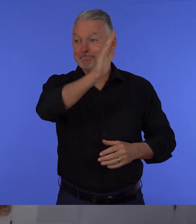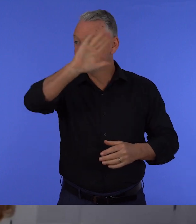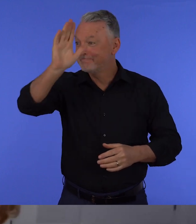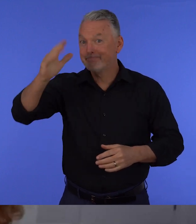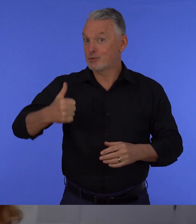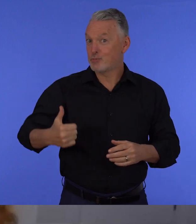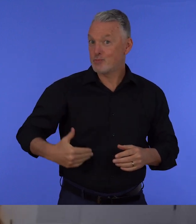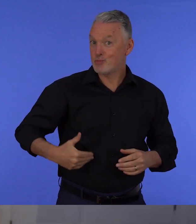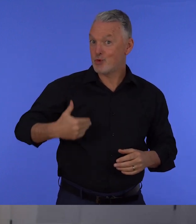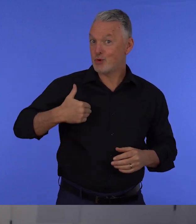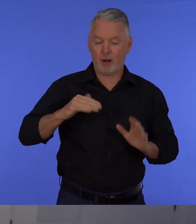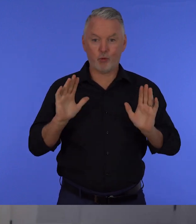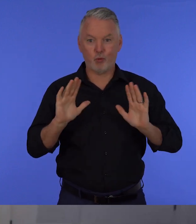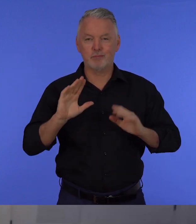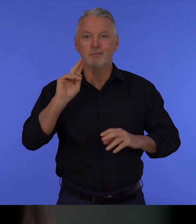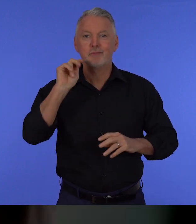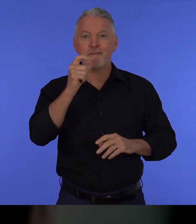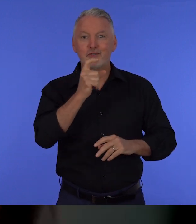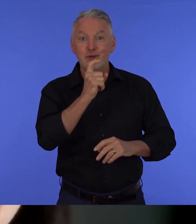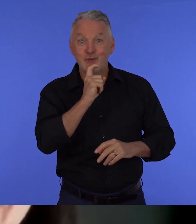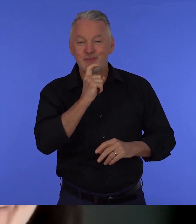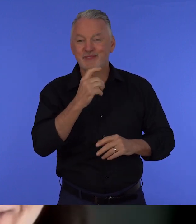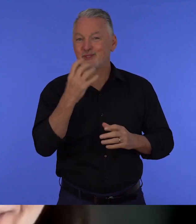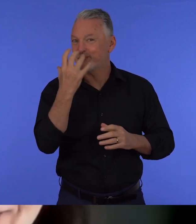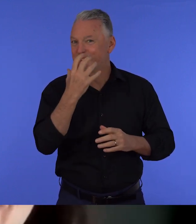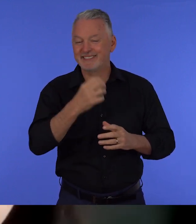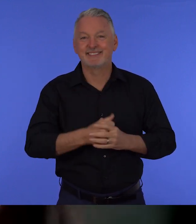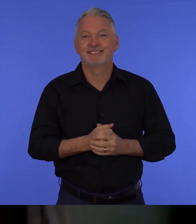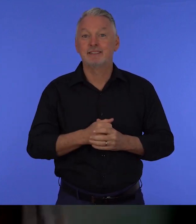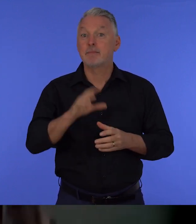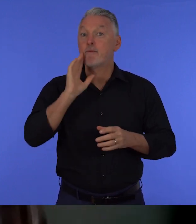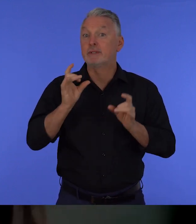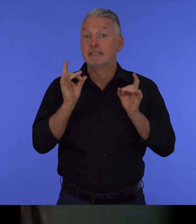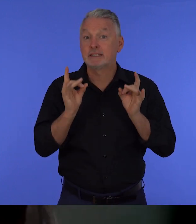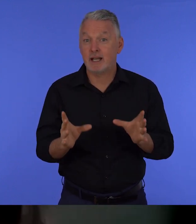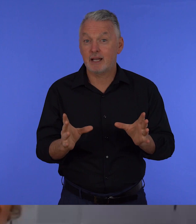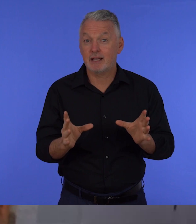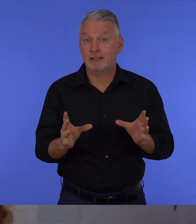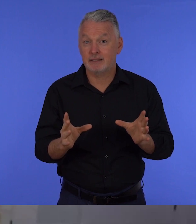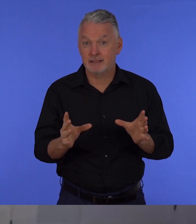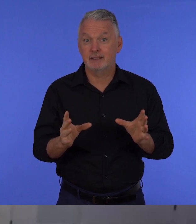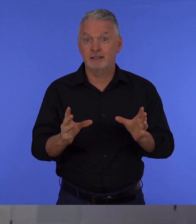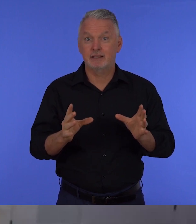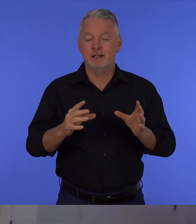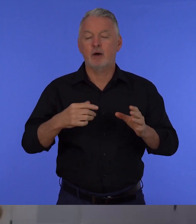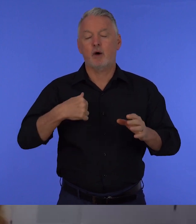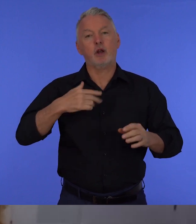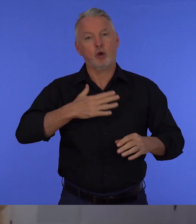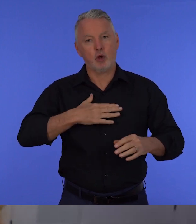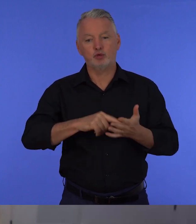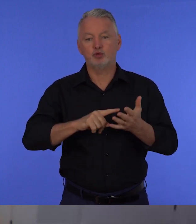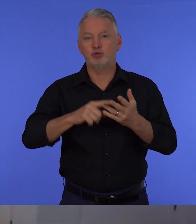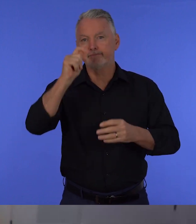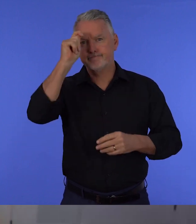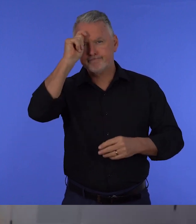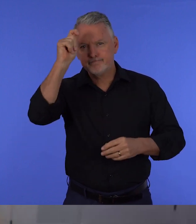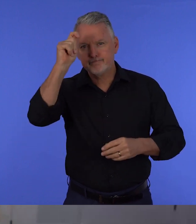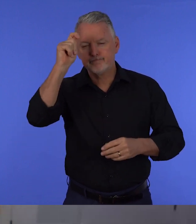Welcome, ladies. Hello. Morning. Oh, it's actually afternoon now. Sorry. Before we get